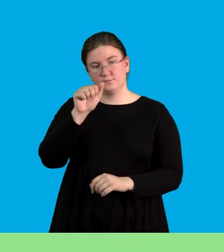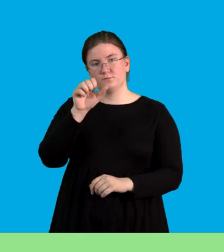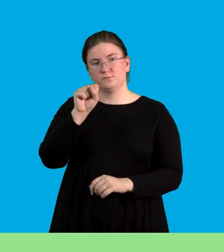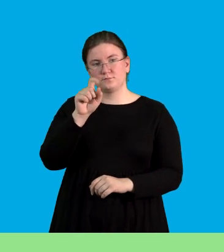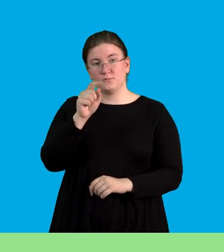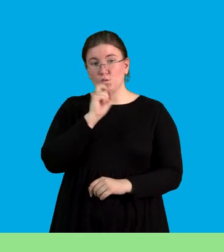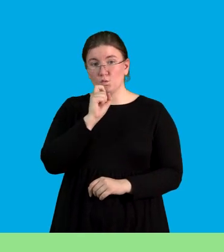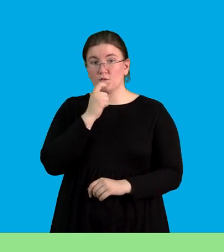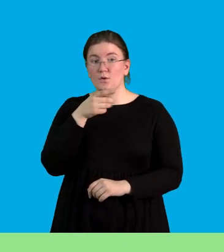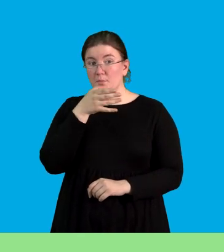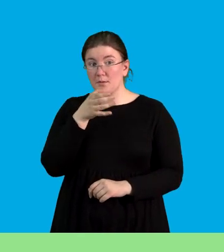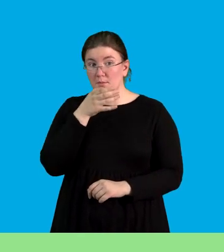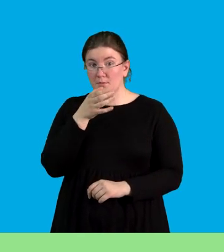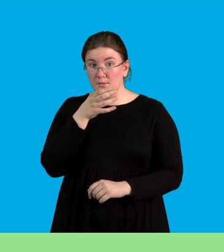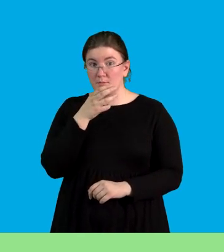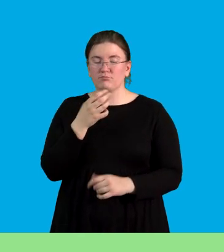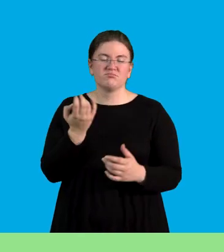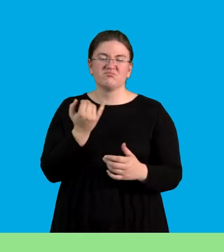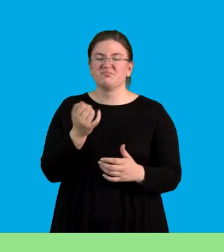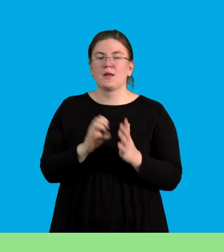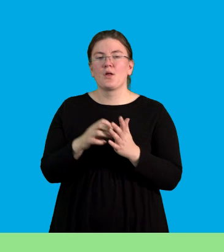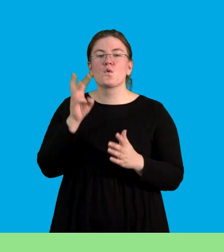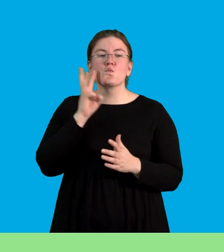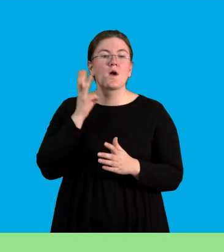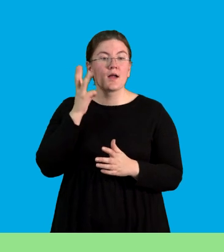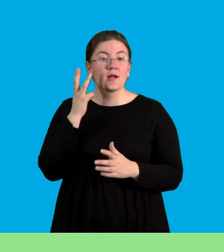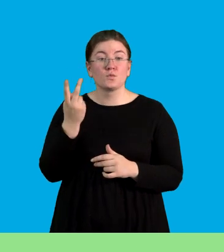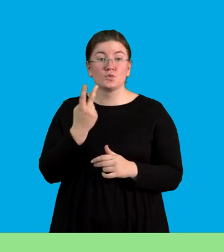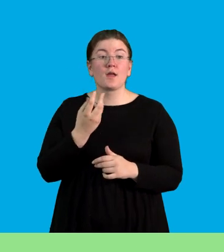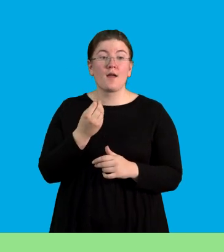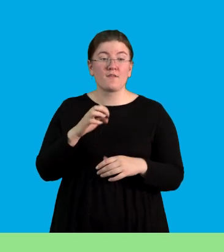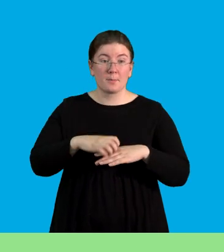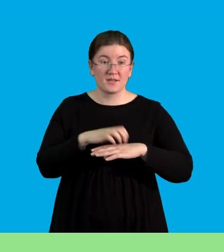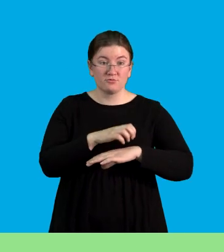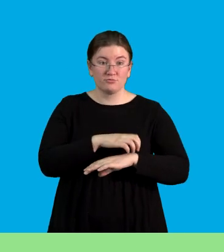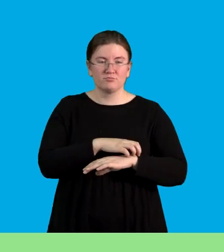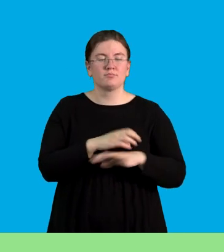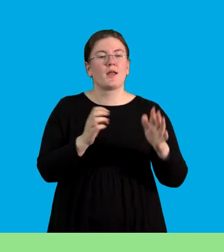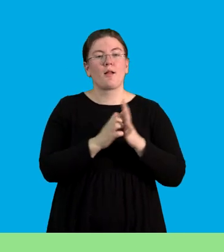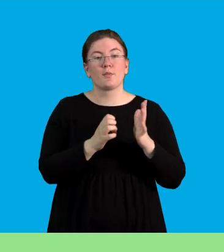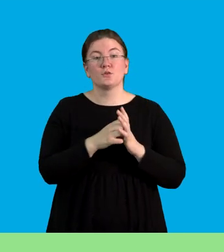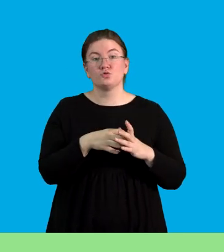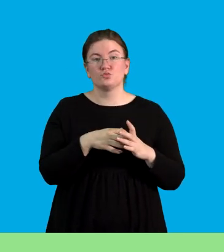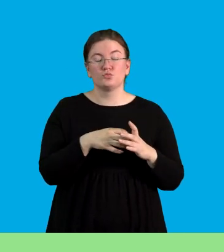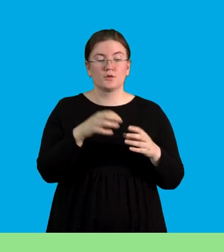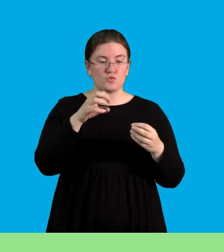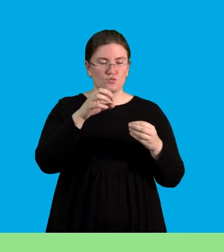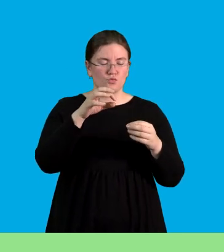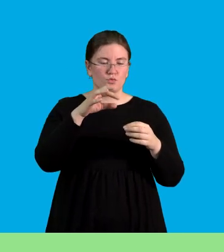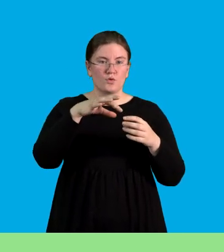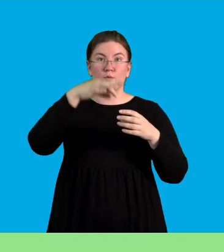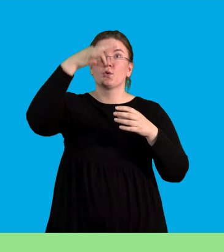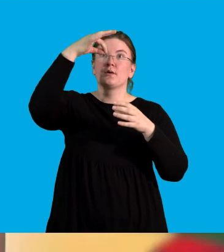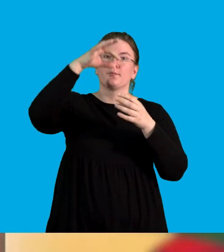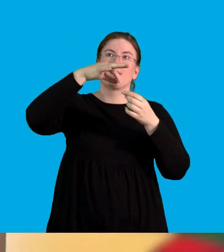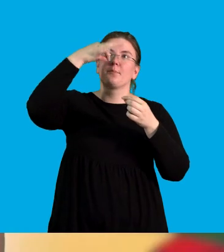And then we also have bacteria that can change grape juice to wine, and also how we have